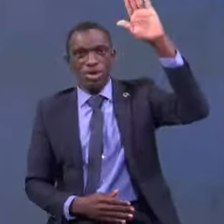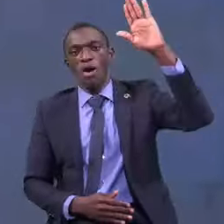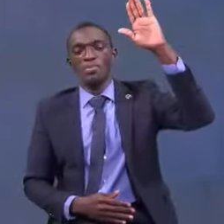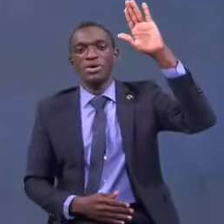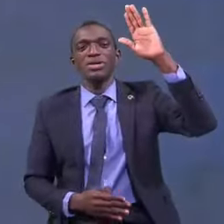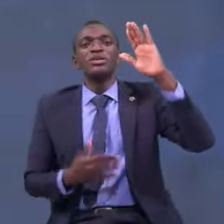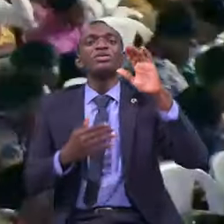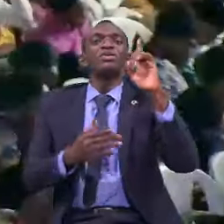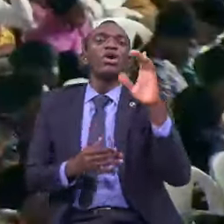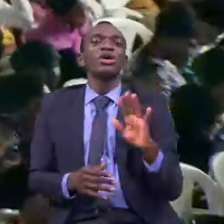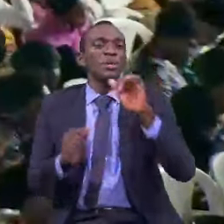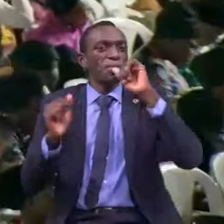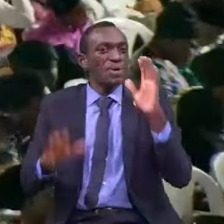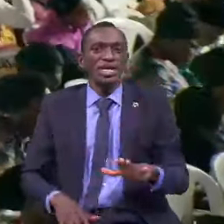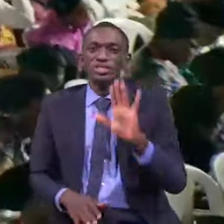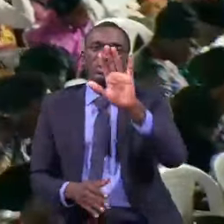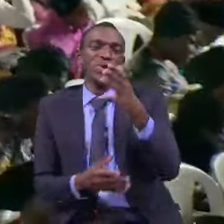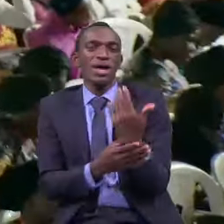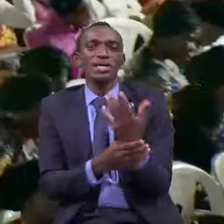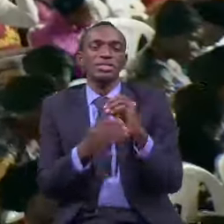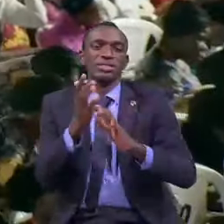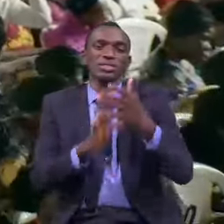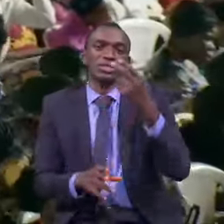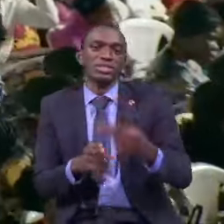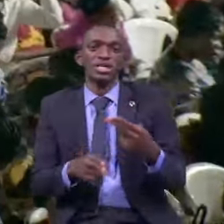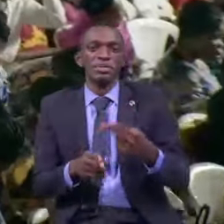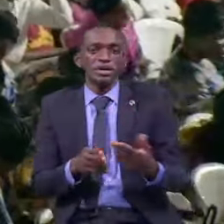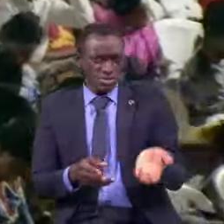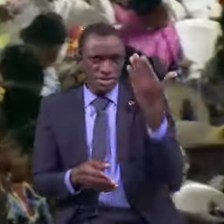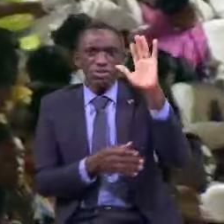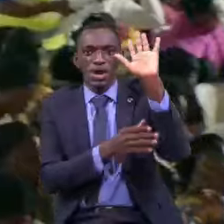up. Raise up that hand. Raise up that hand.